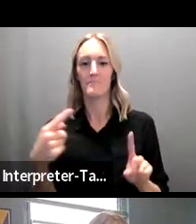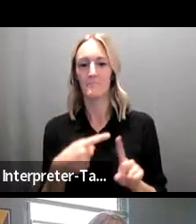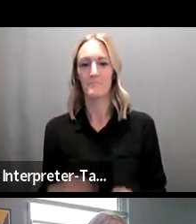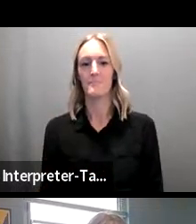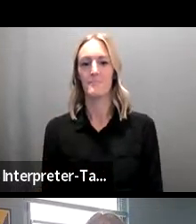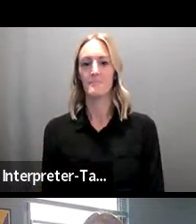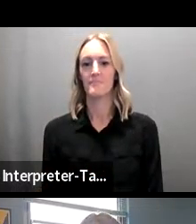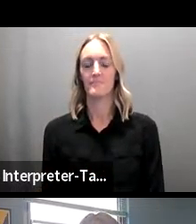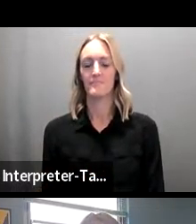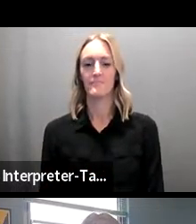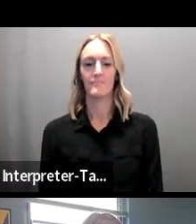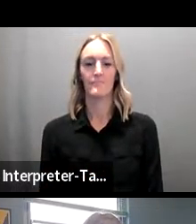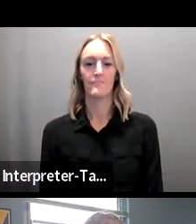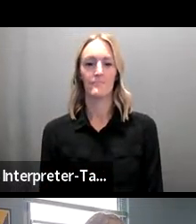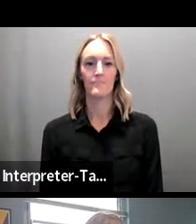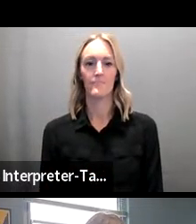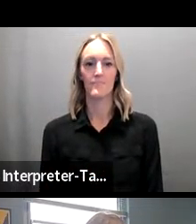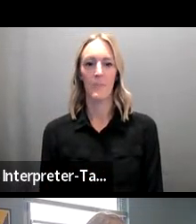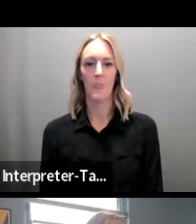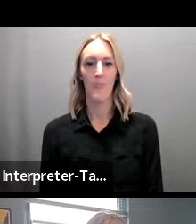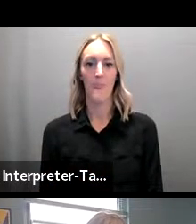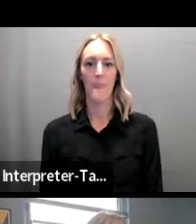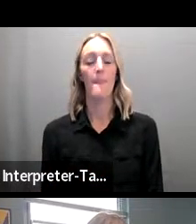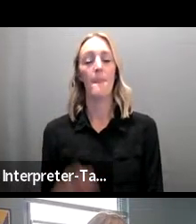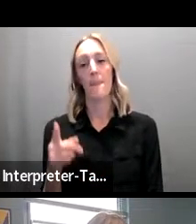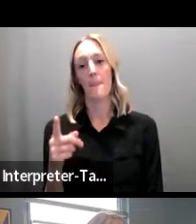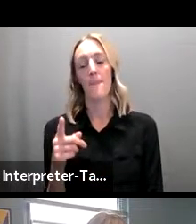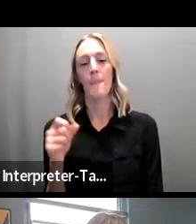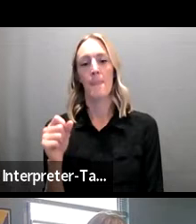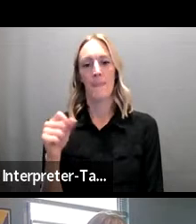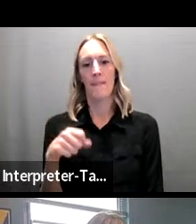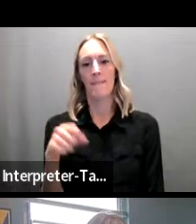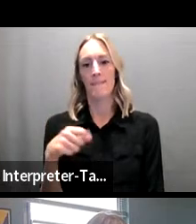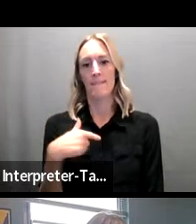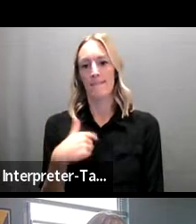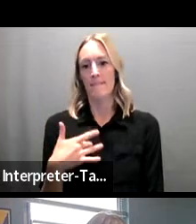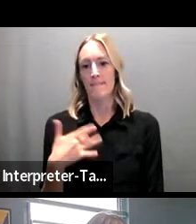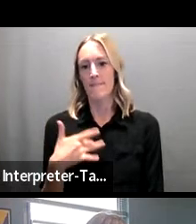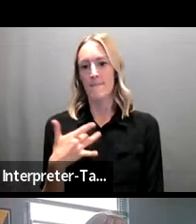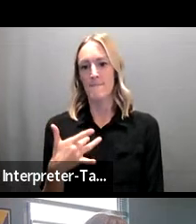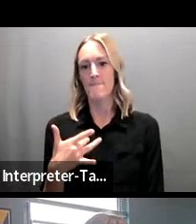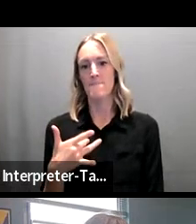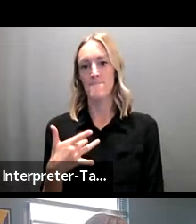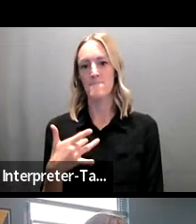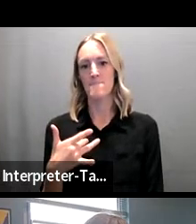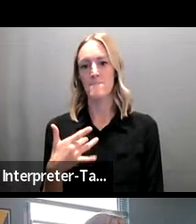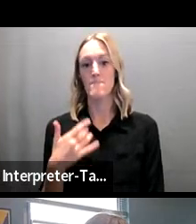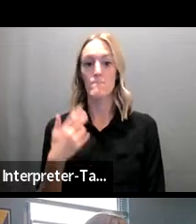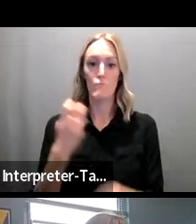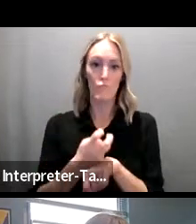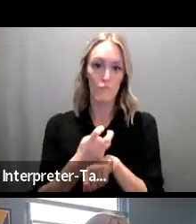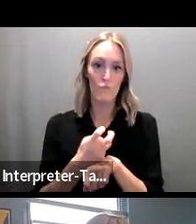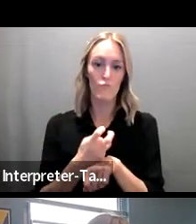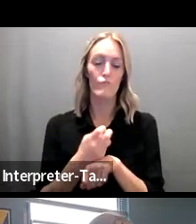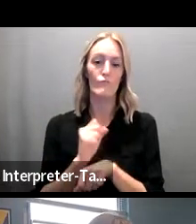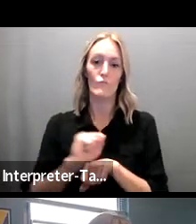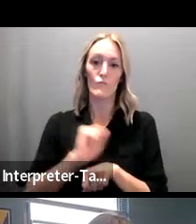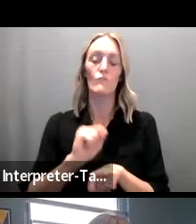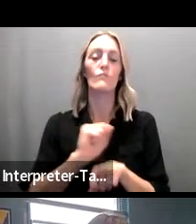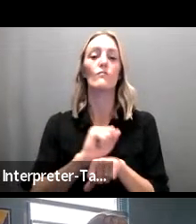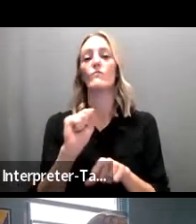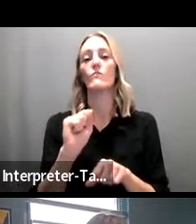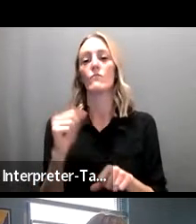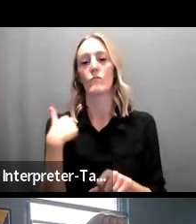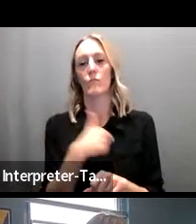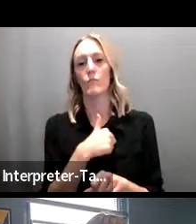Garcia. That's 100%. When I feel like work gets hard, I feel like we have